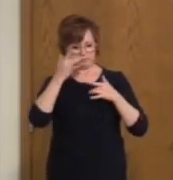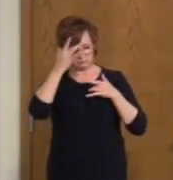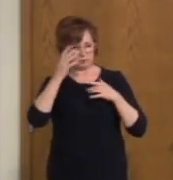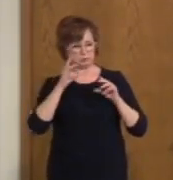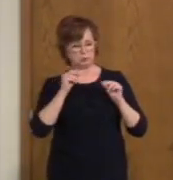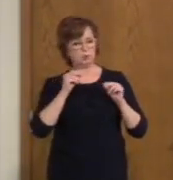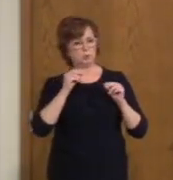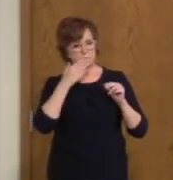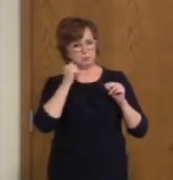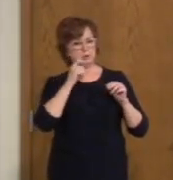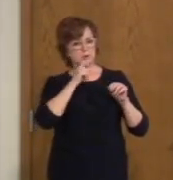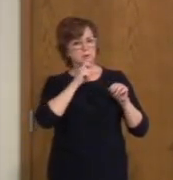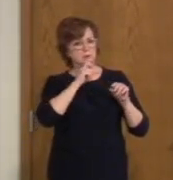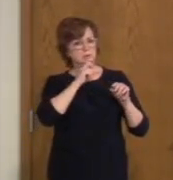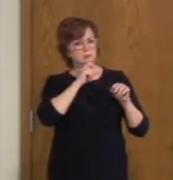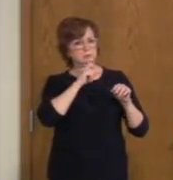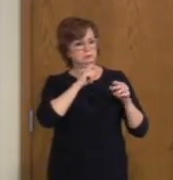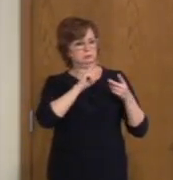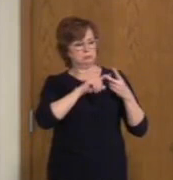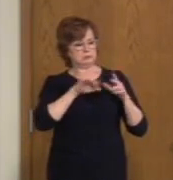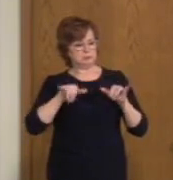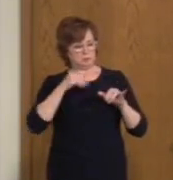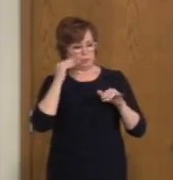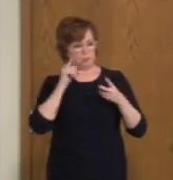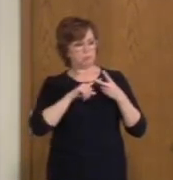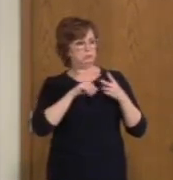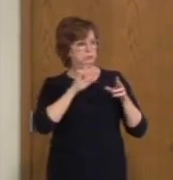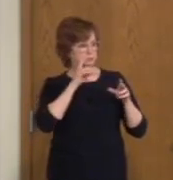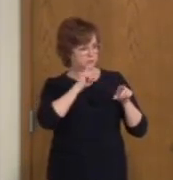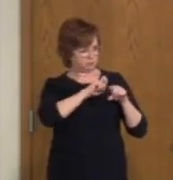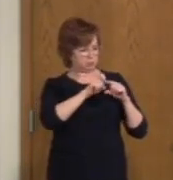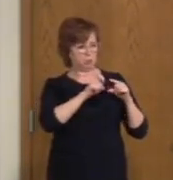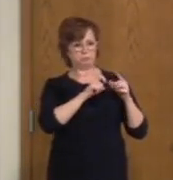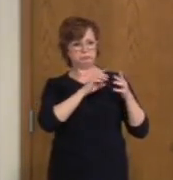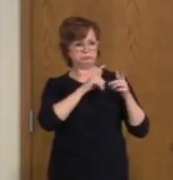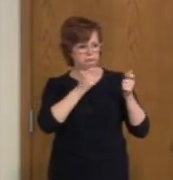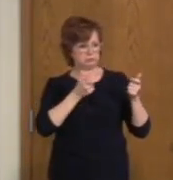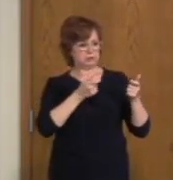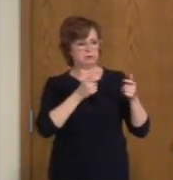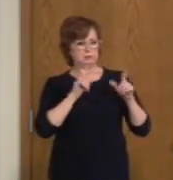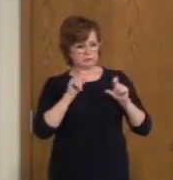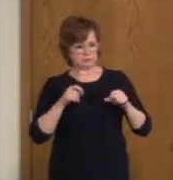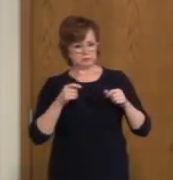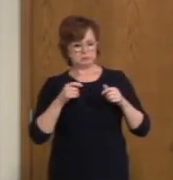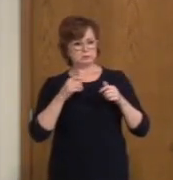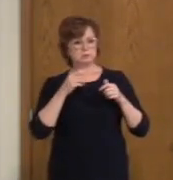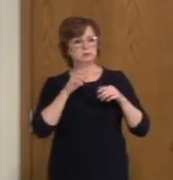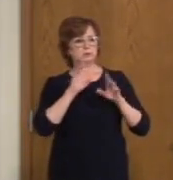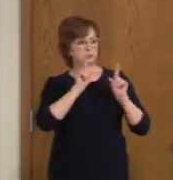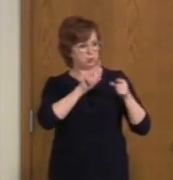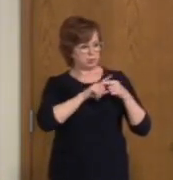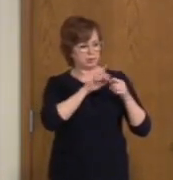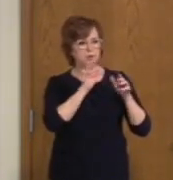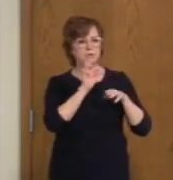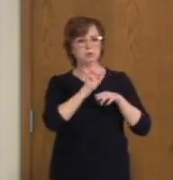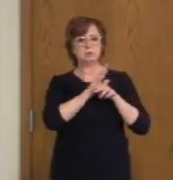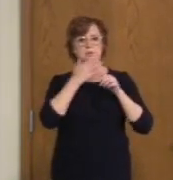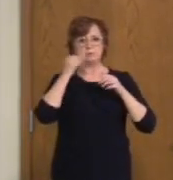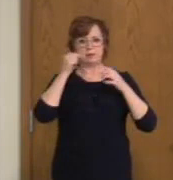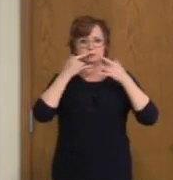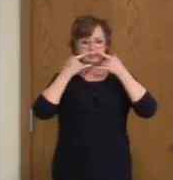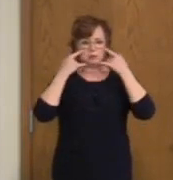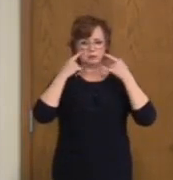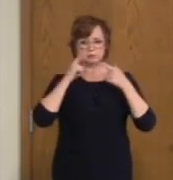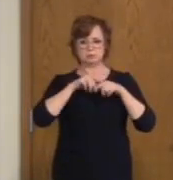have symptoms that could be COVID, we're seeking testing in a safe manner, and we are using our best mask outdoors that protects us and